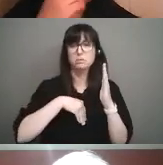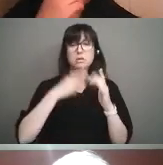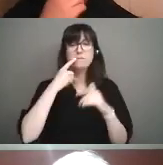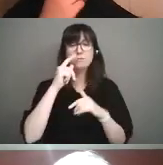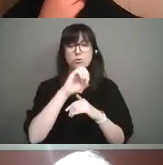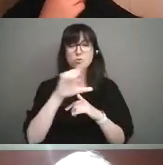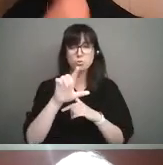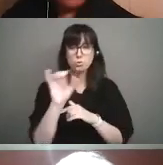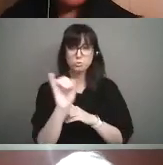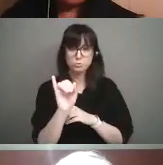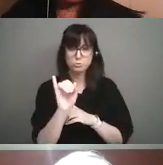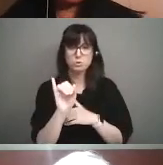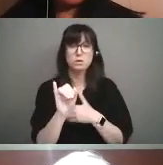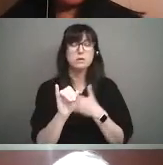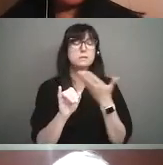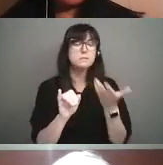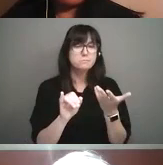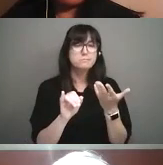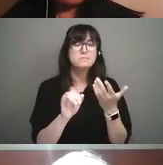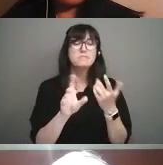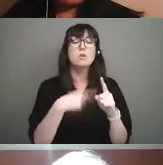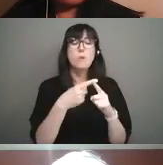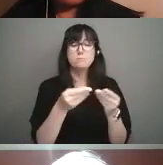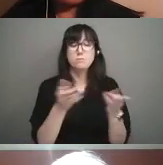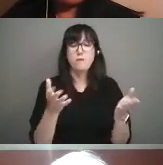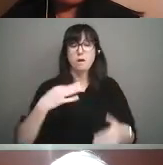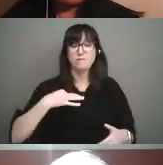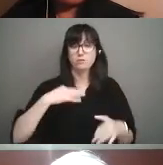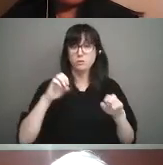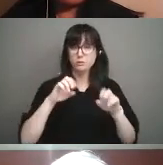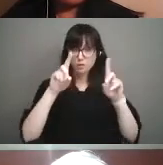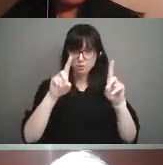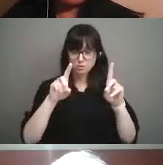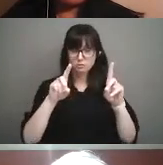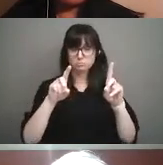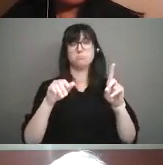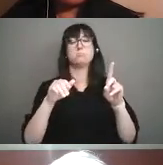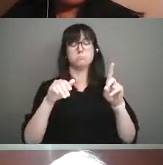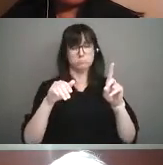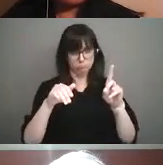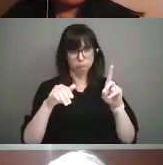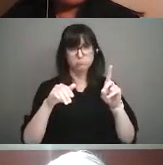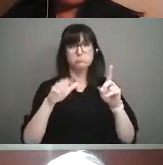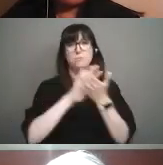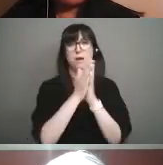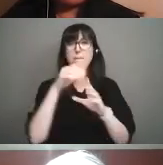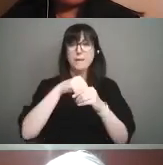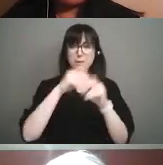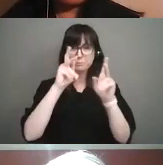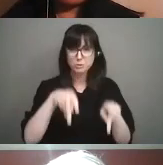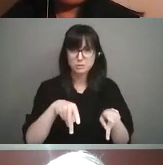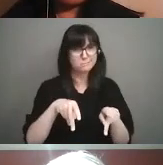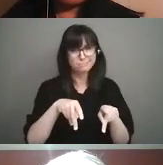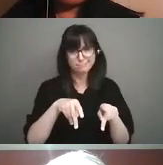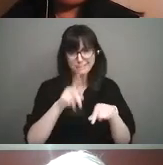occur, because as we were delivering our volunteer education, it was all done in person, which of course can't happen